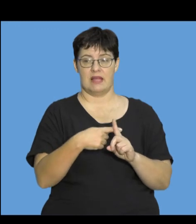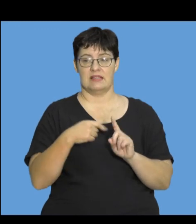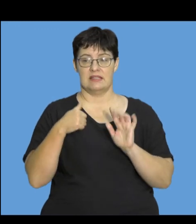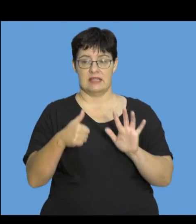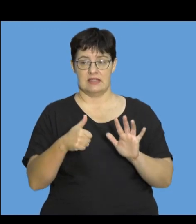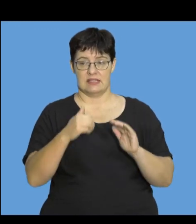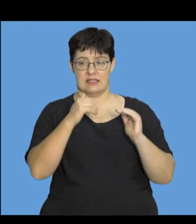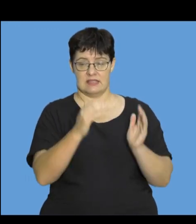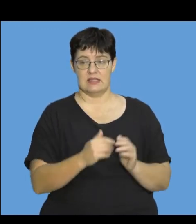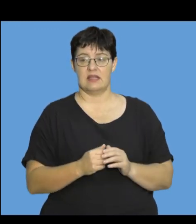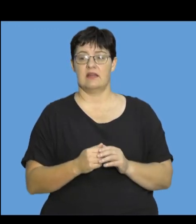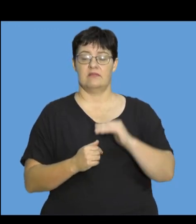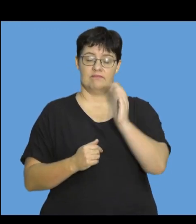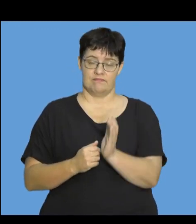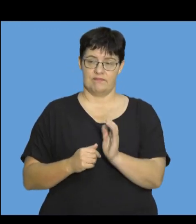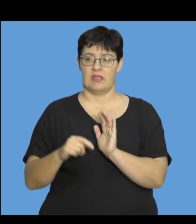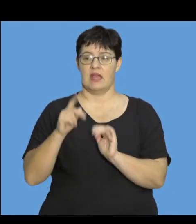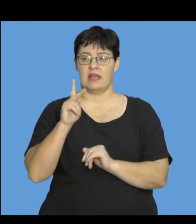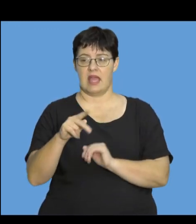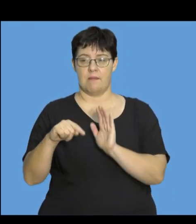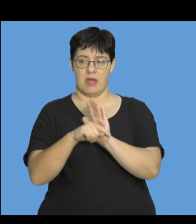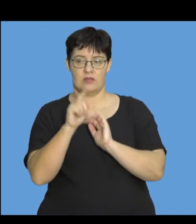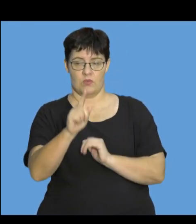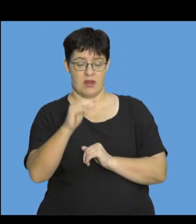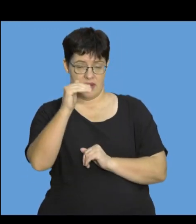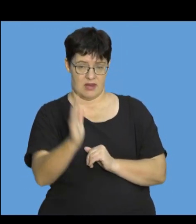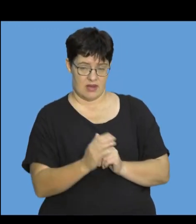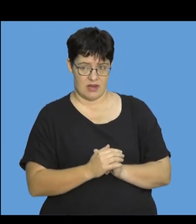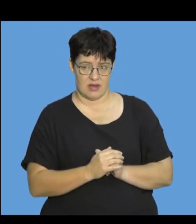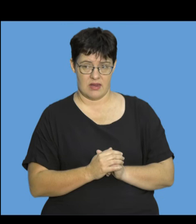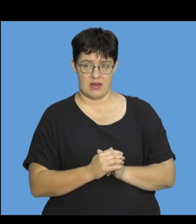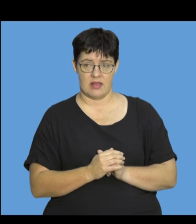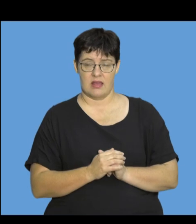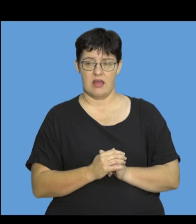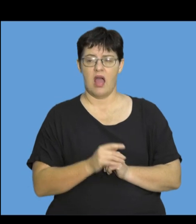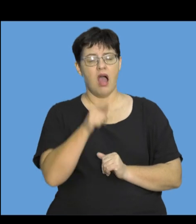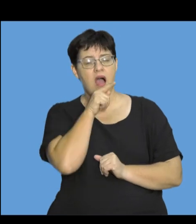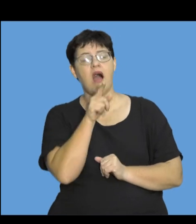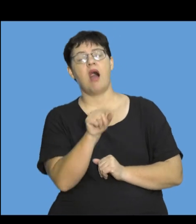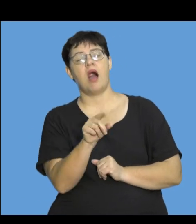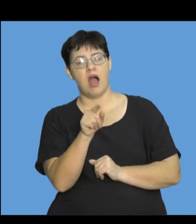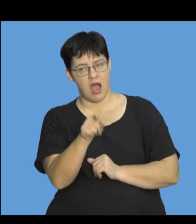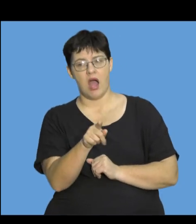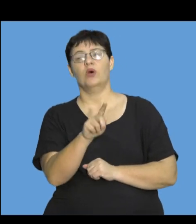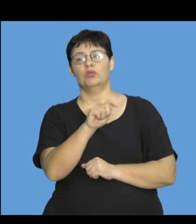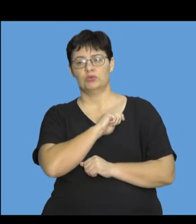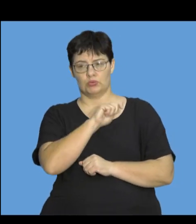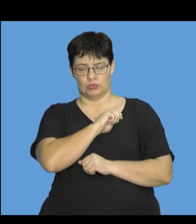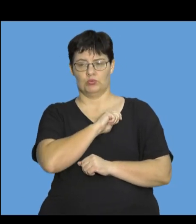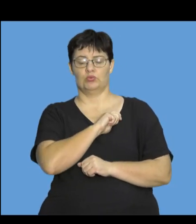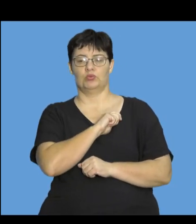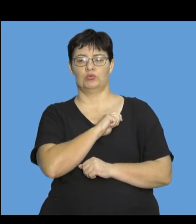k plus 6 into k minus 1, you see. So you can already see that this